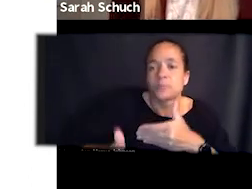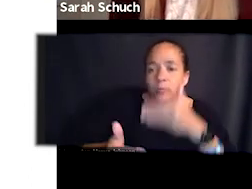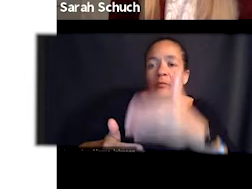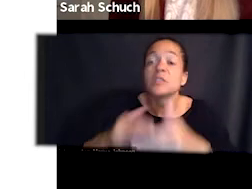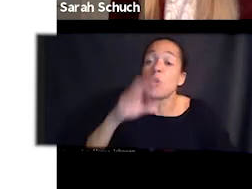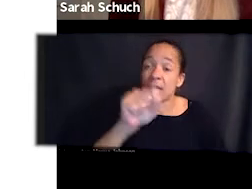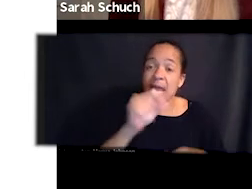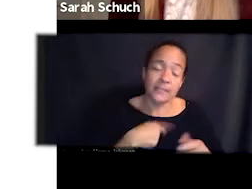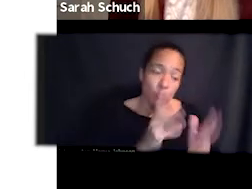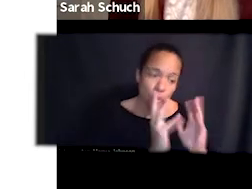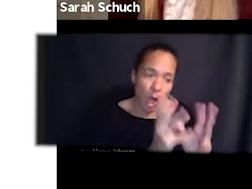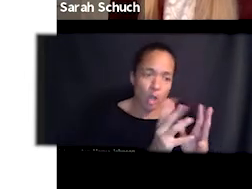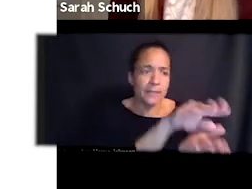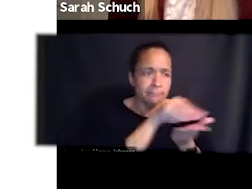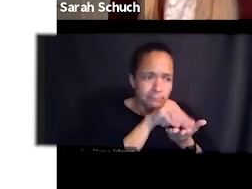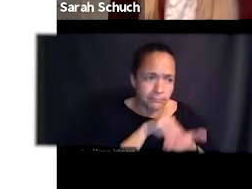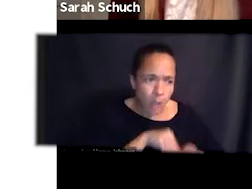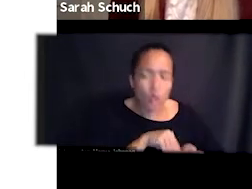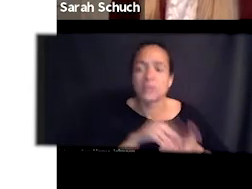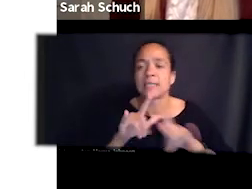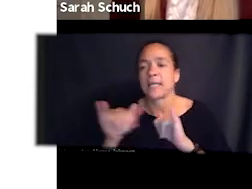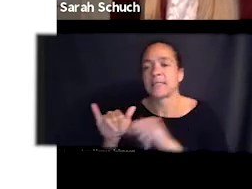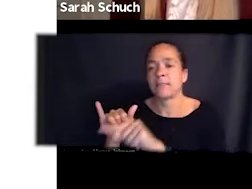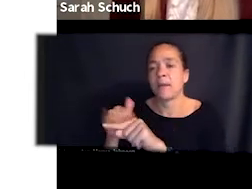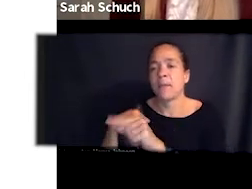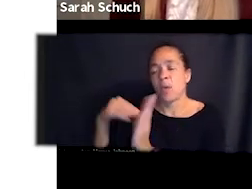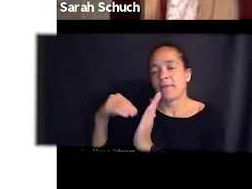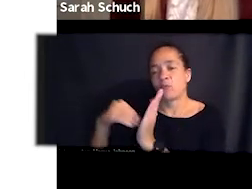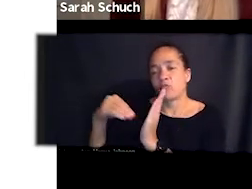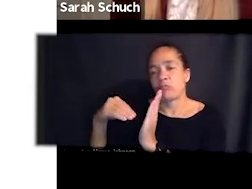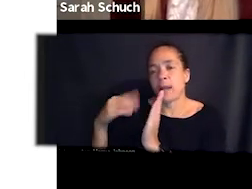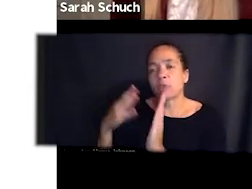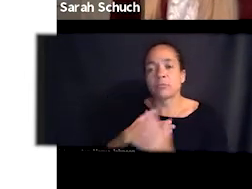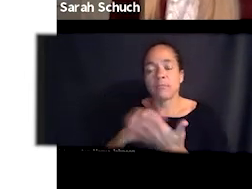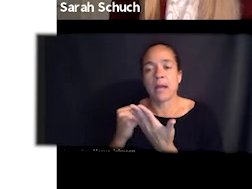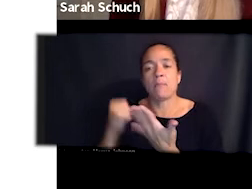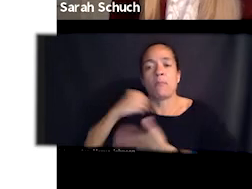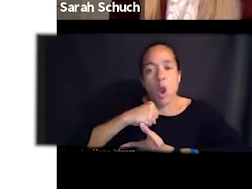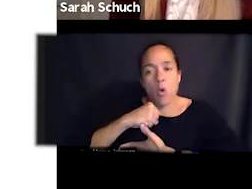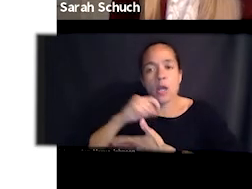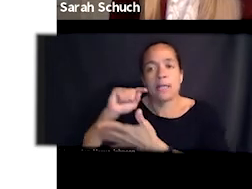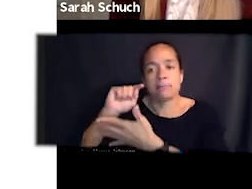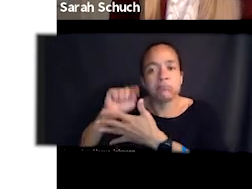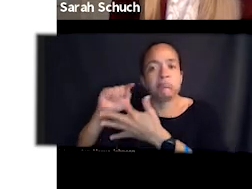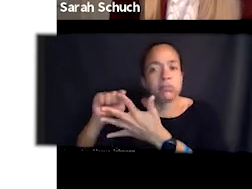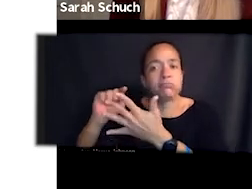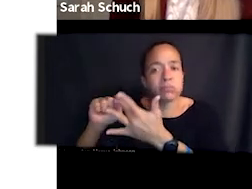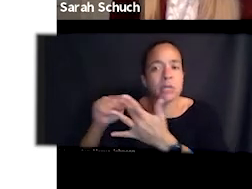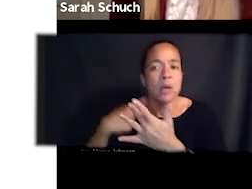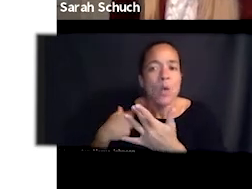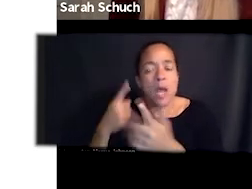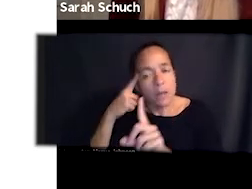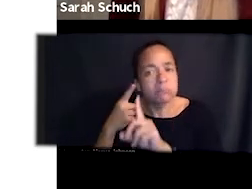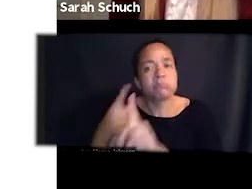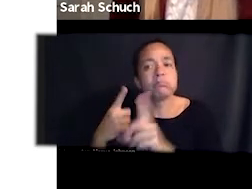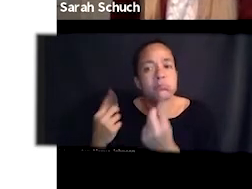notes, we're listening to them, but then we also have records of here are my priorities, here are what I want to do, because it's listening, but it's